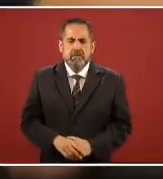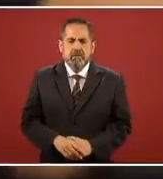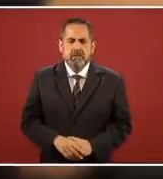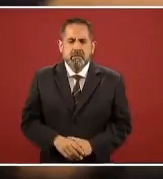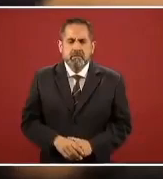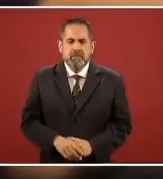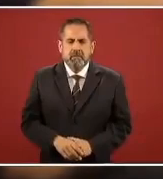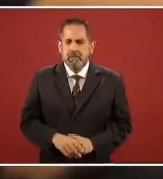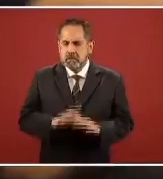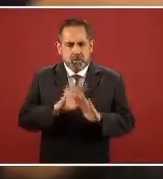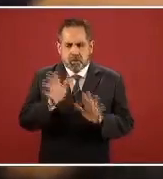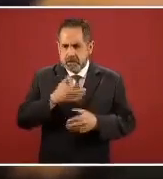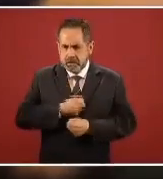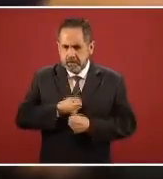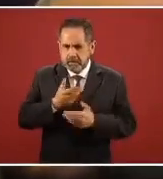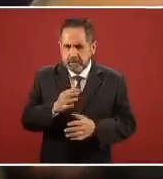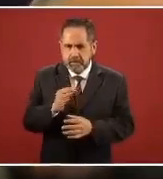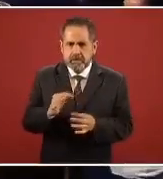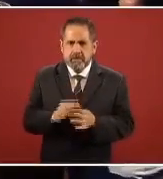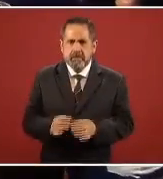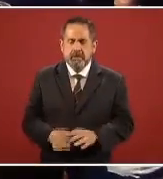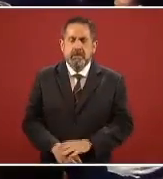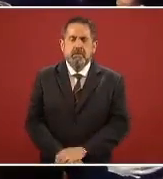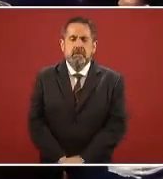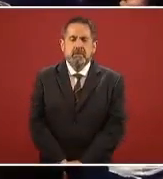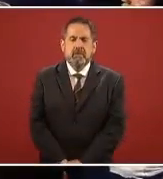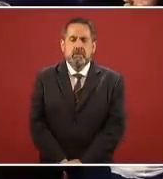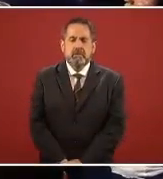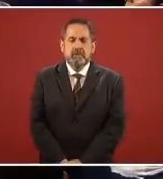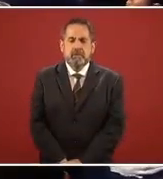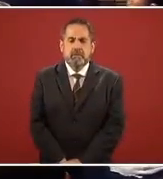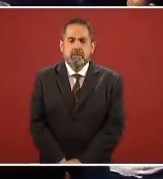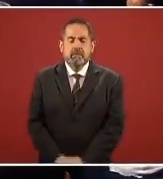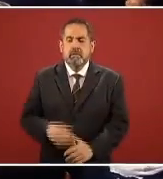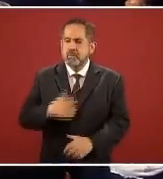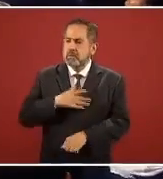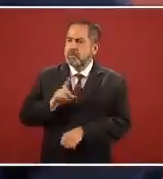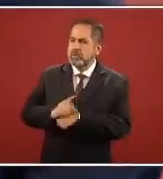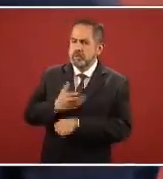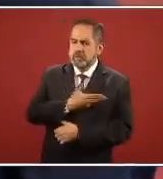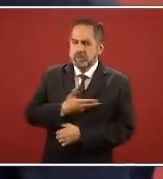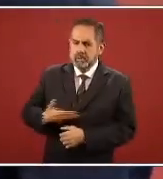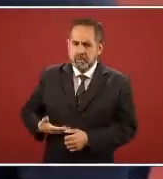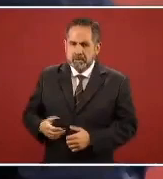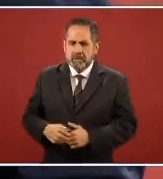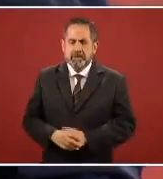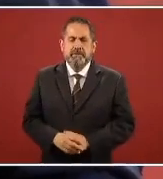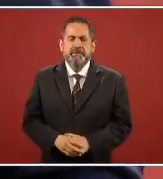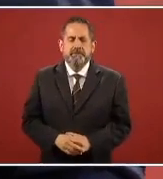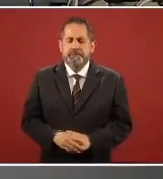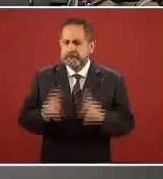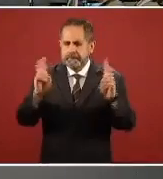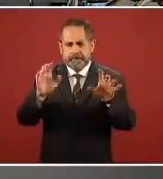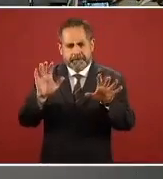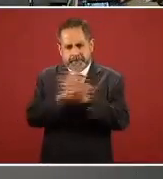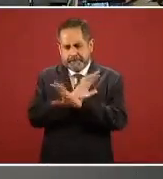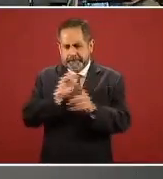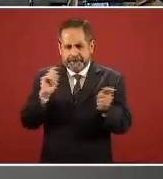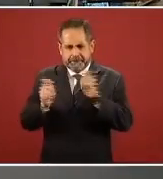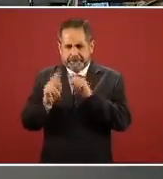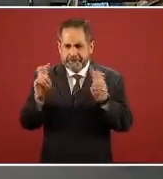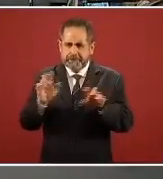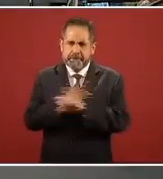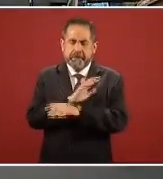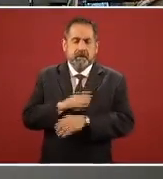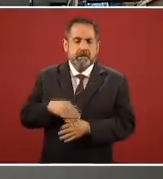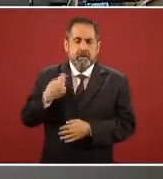No, ya expresé. No, are you going to go talk to him? No, I've already expressed it. Buenos días, cambiando de tema un poquito, presidente.